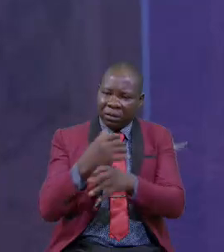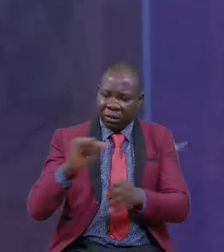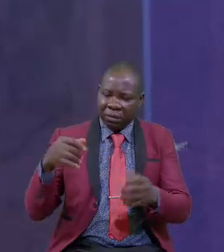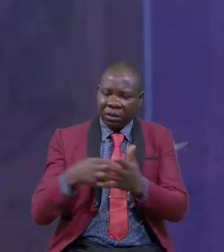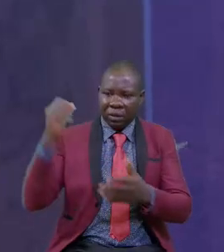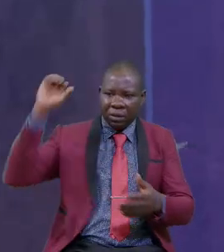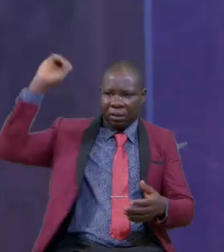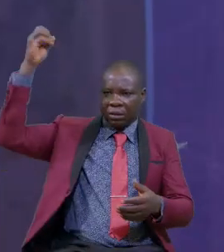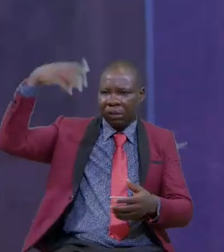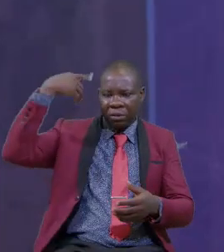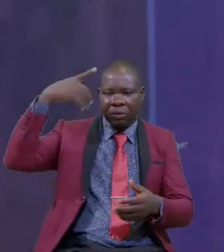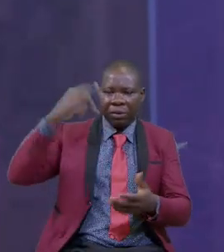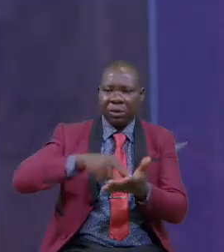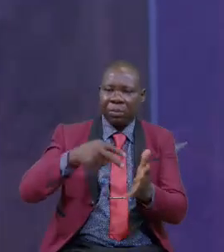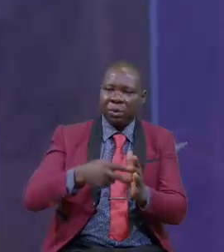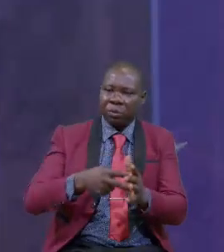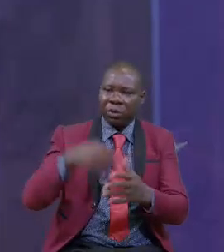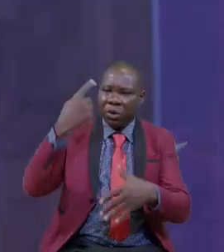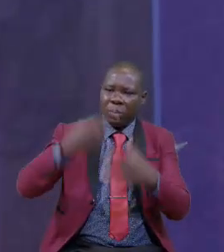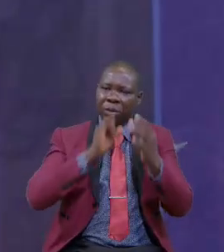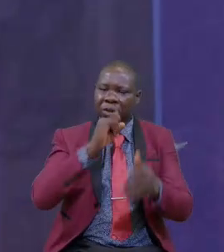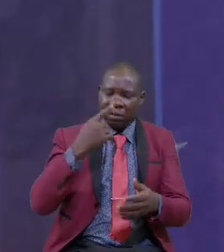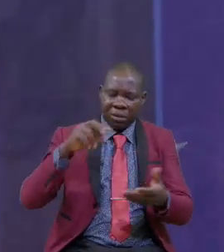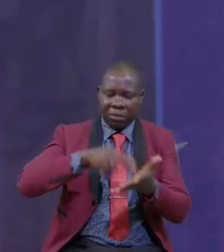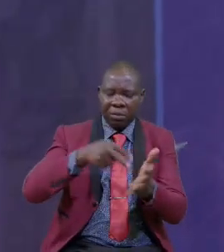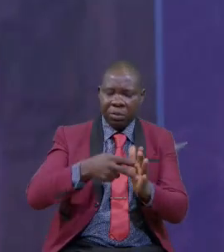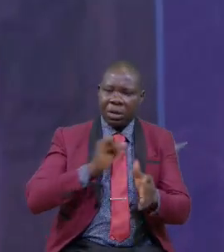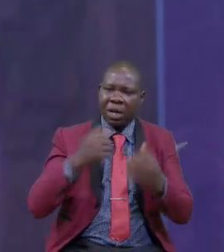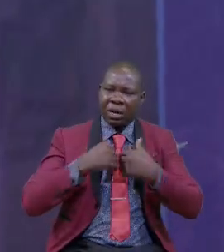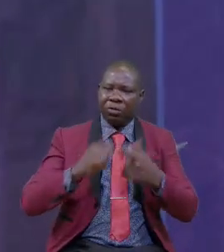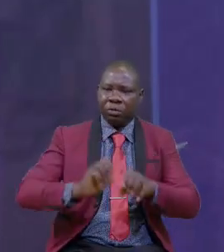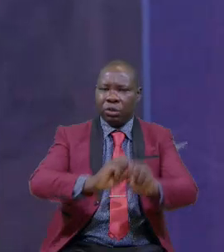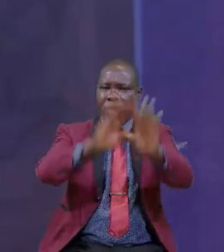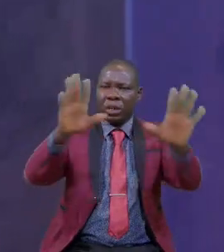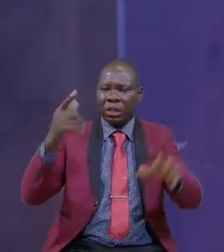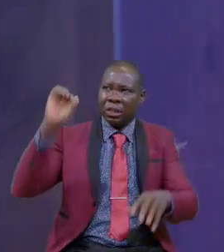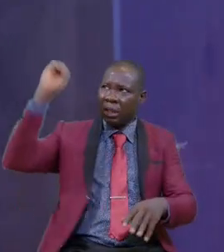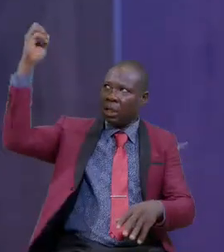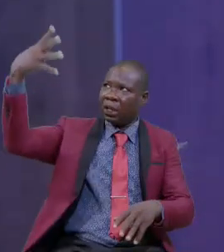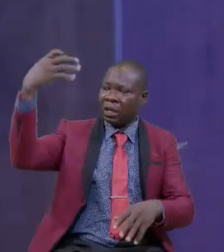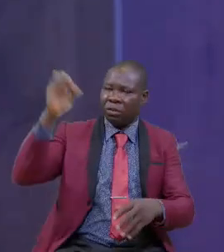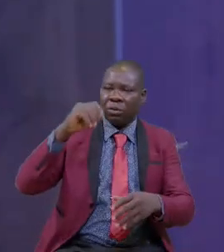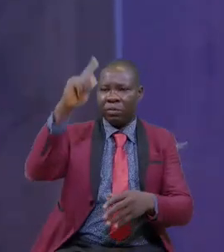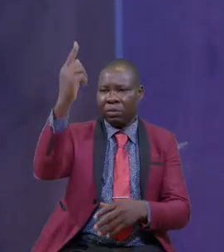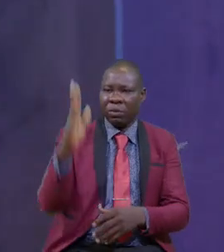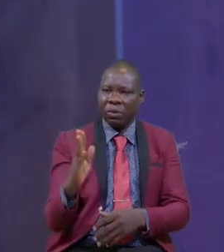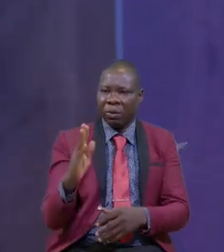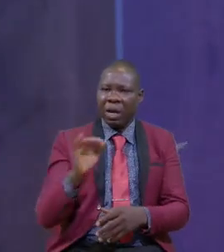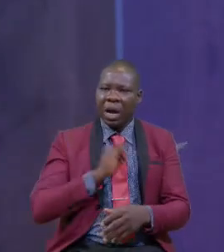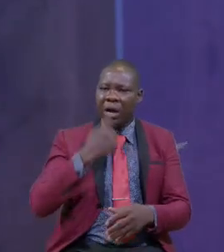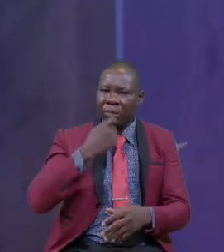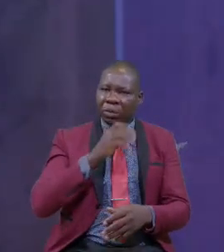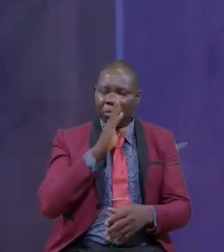the light of God. I need to beam forth this, the evidence and the effects of